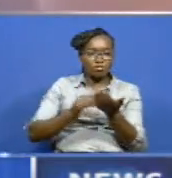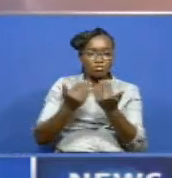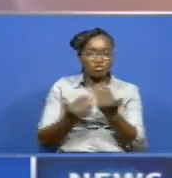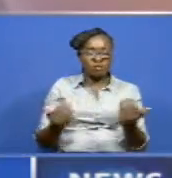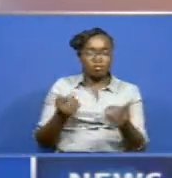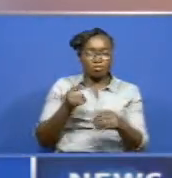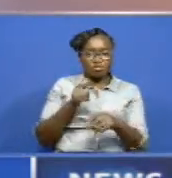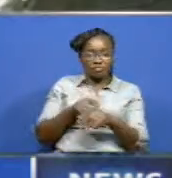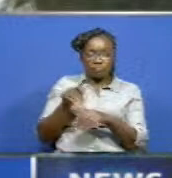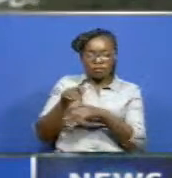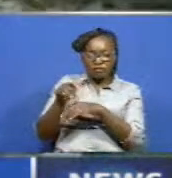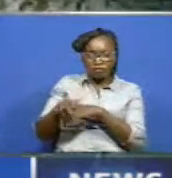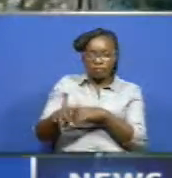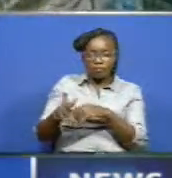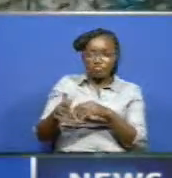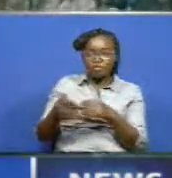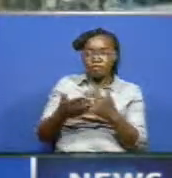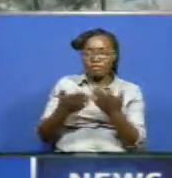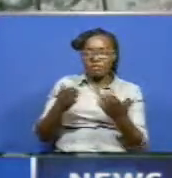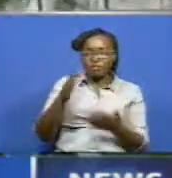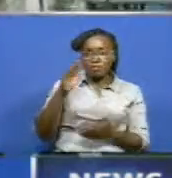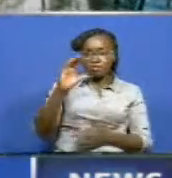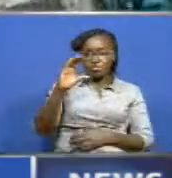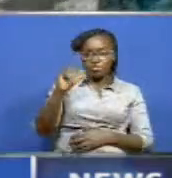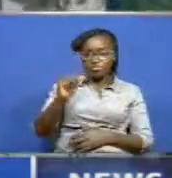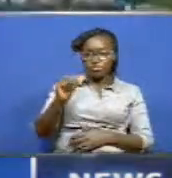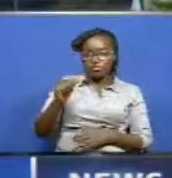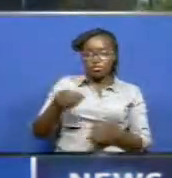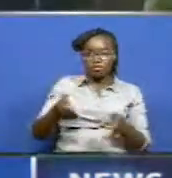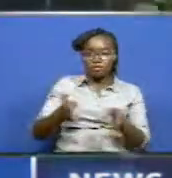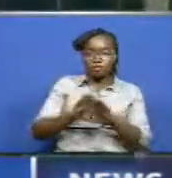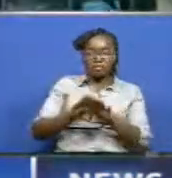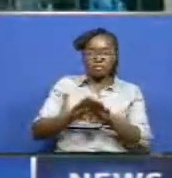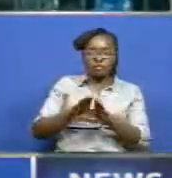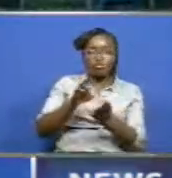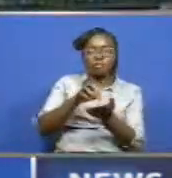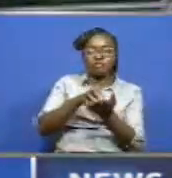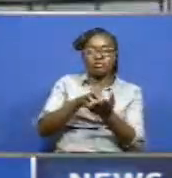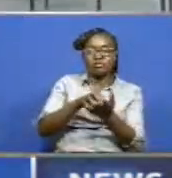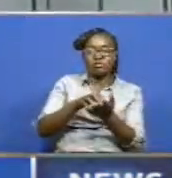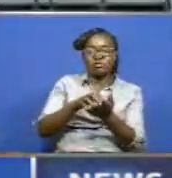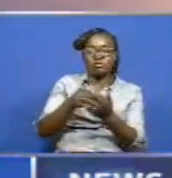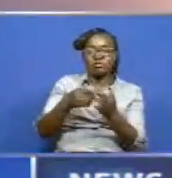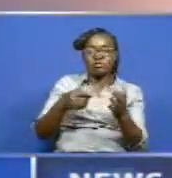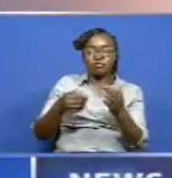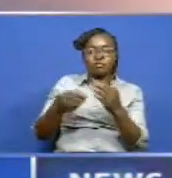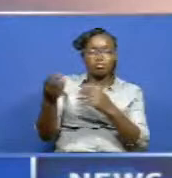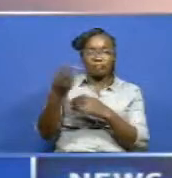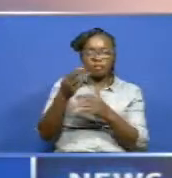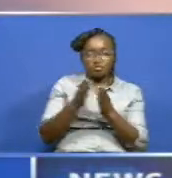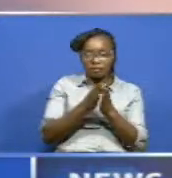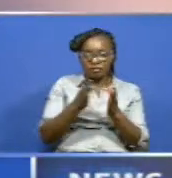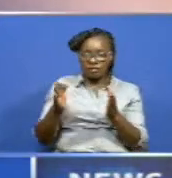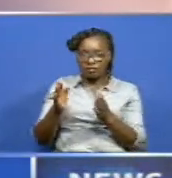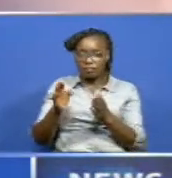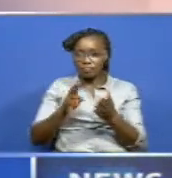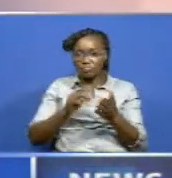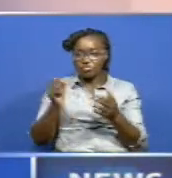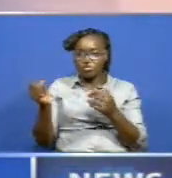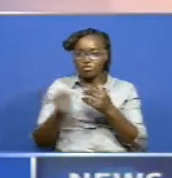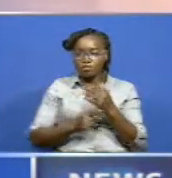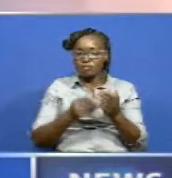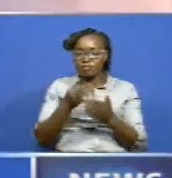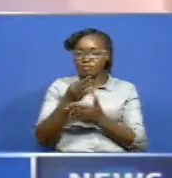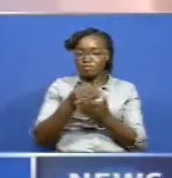watershed period. In this regard, CA has ordered the shutdown of the station from midday Wednesday for a period of 4 weeks and fined